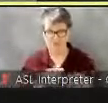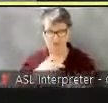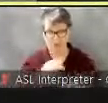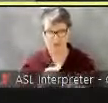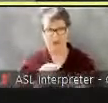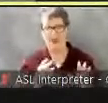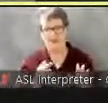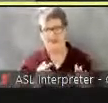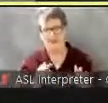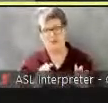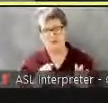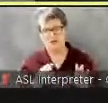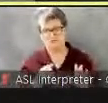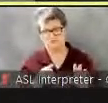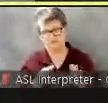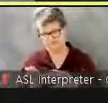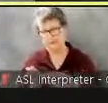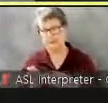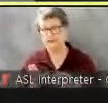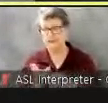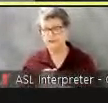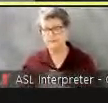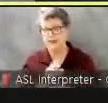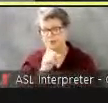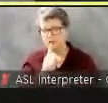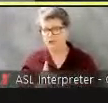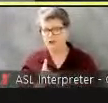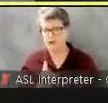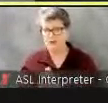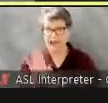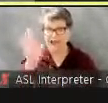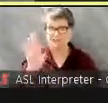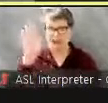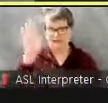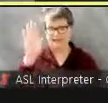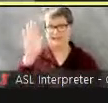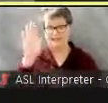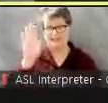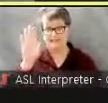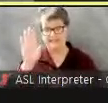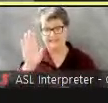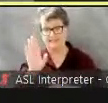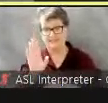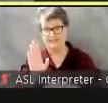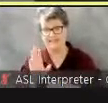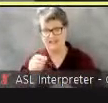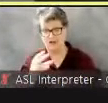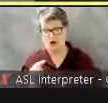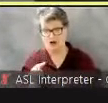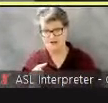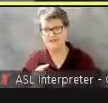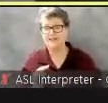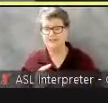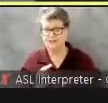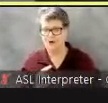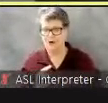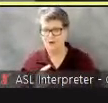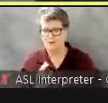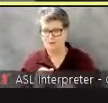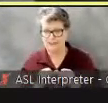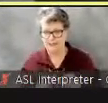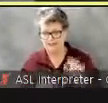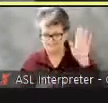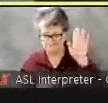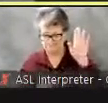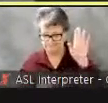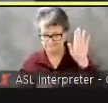over to make sure that the hand raise feature segment is on. And so please use your hand raise